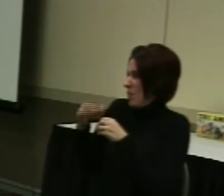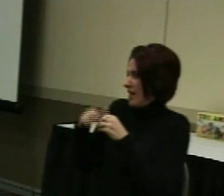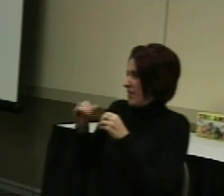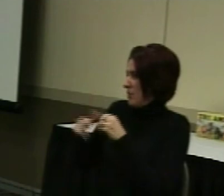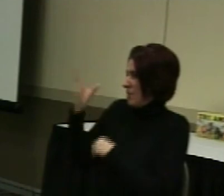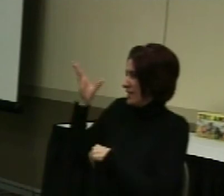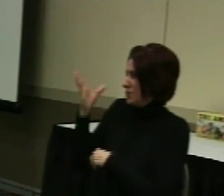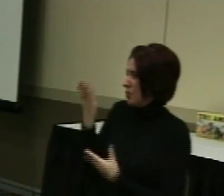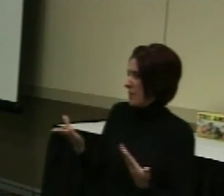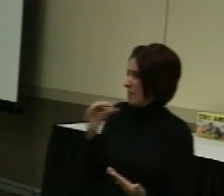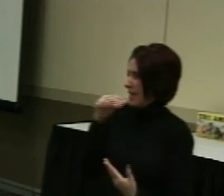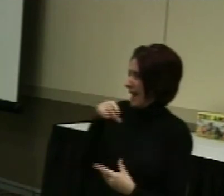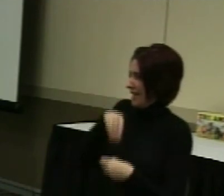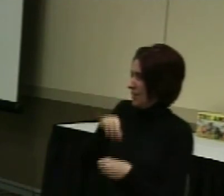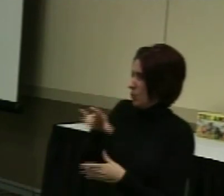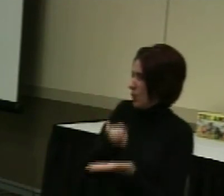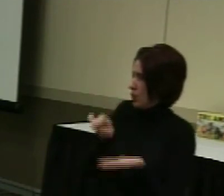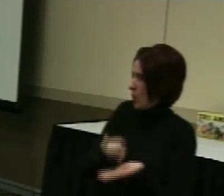But